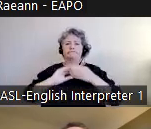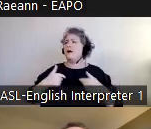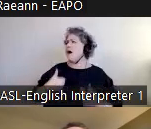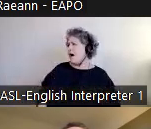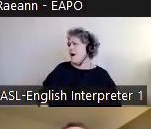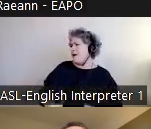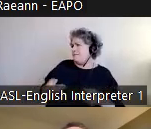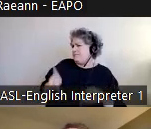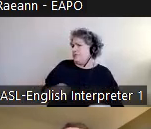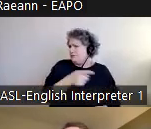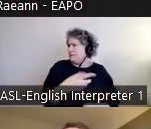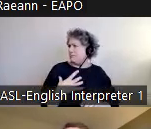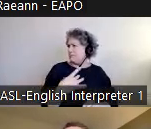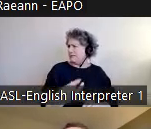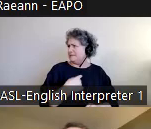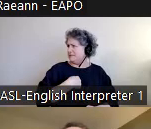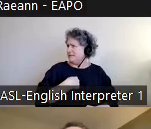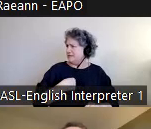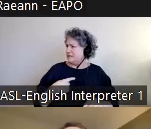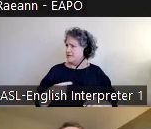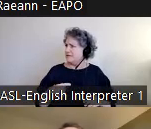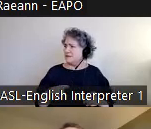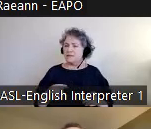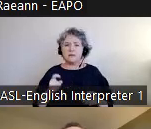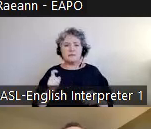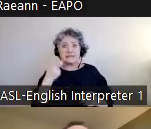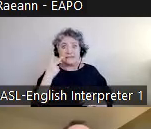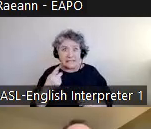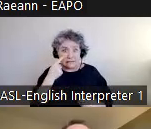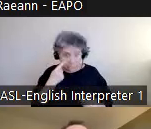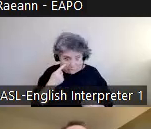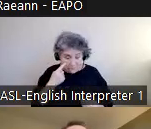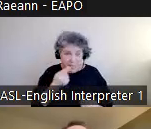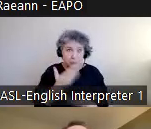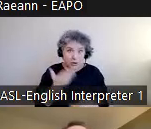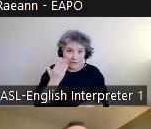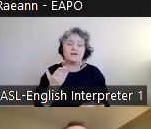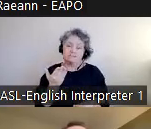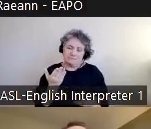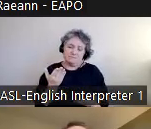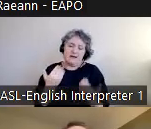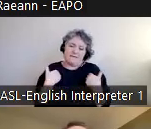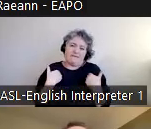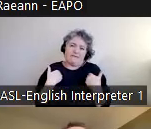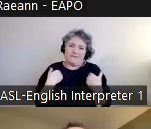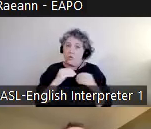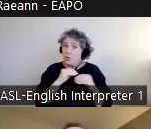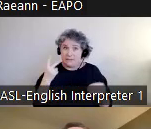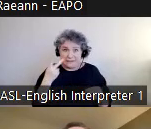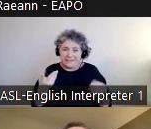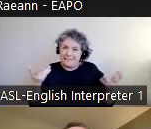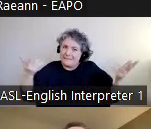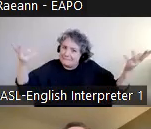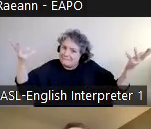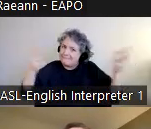me. You need to see that document. All right, great. So the second question is, what about